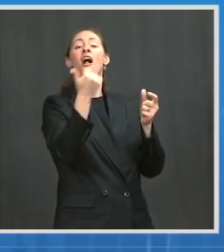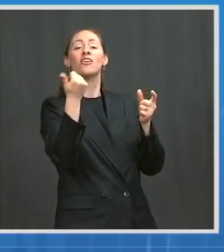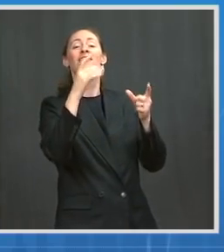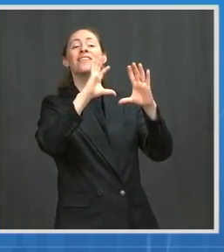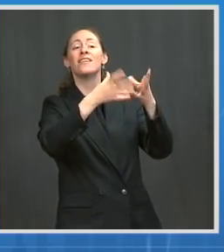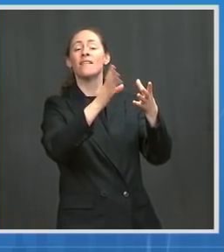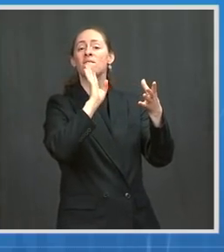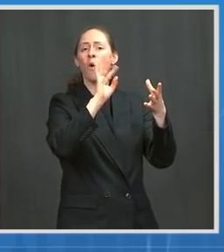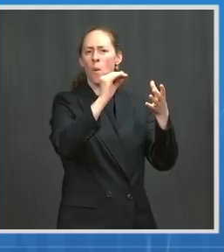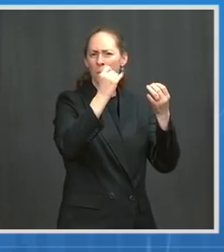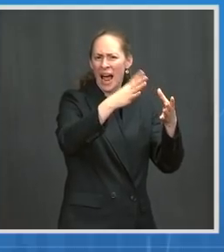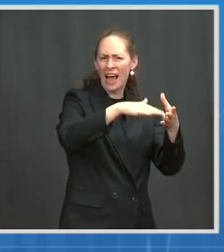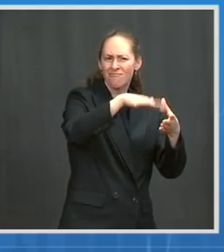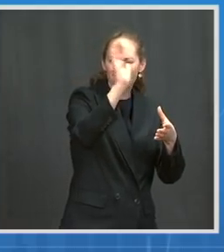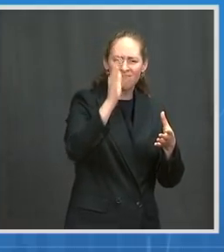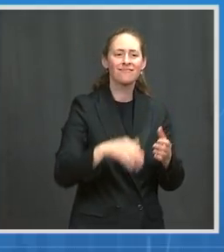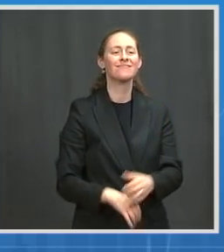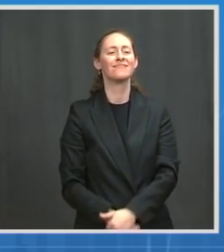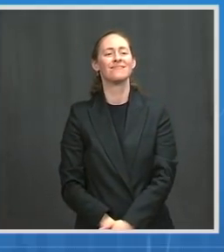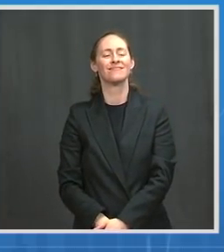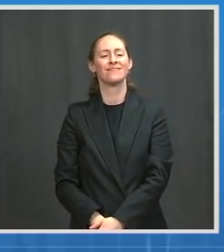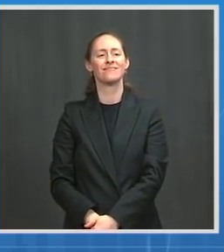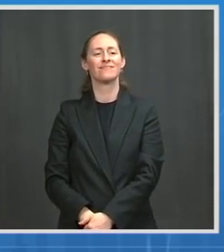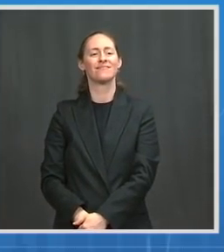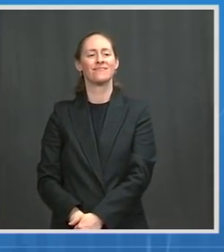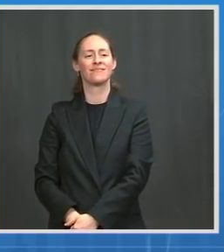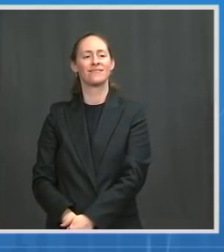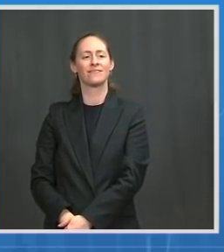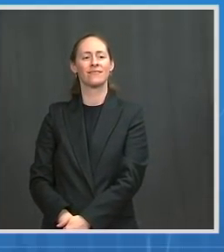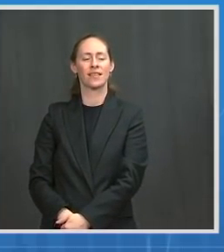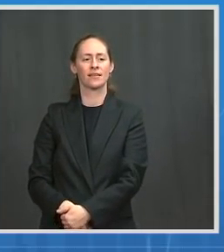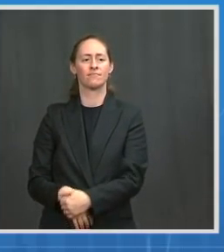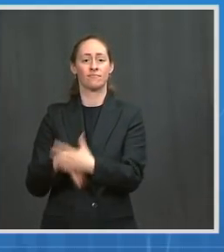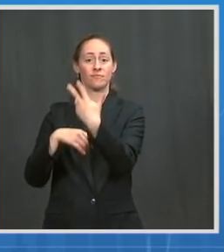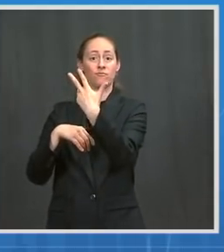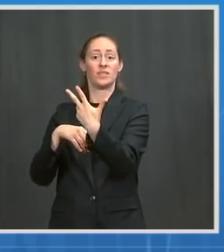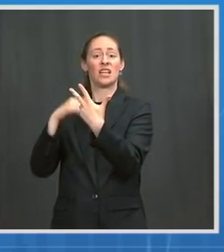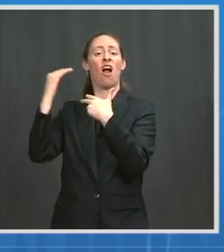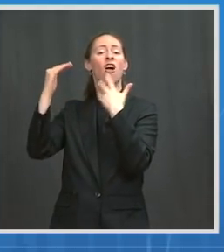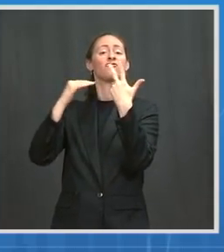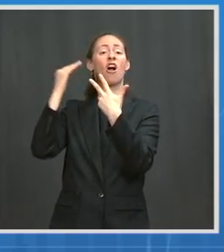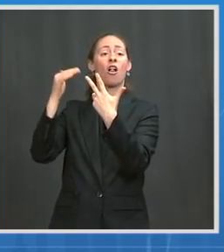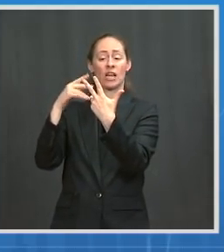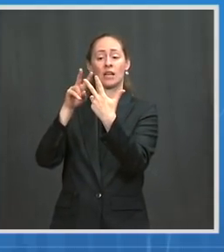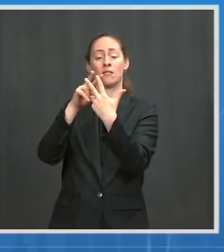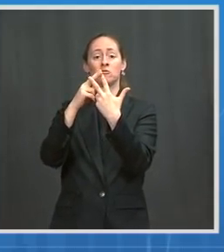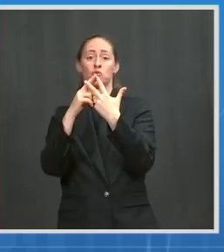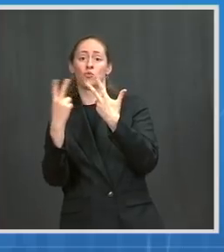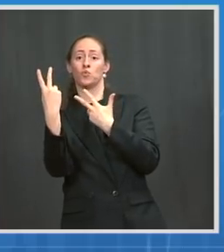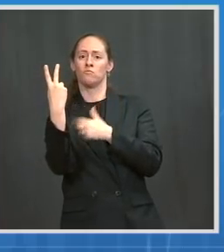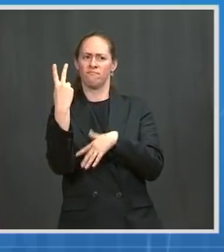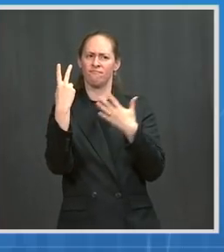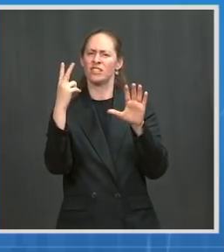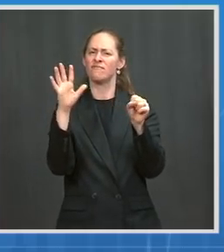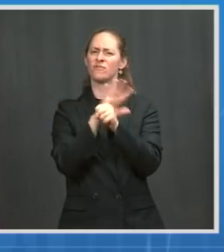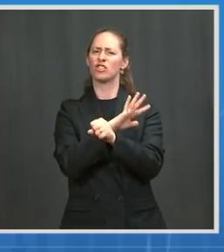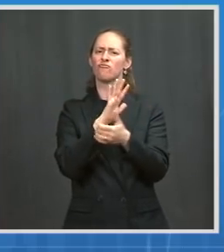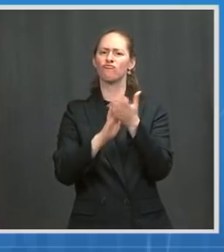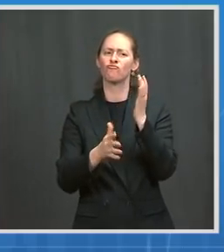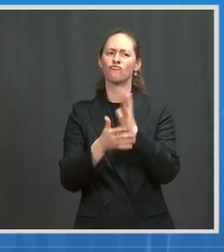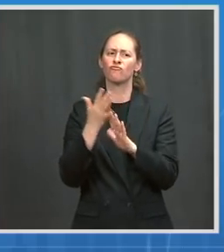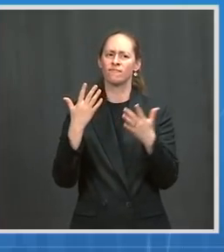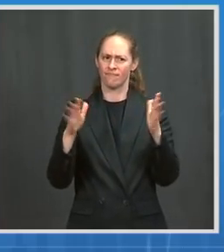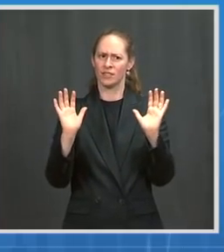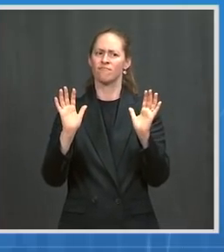nearly 2 in 3 adult Americans. Hundreds of thousands of people are continuing to get their first shot each day, and we are